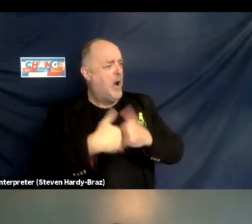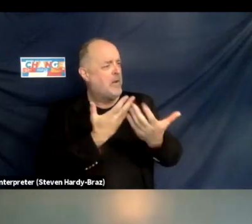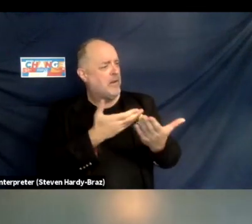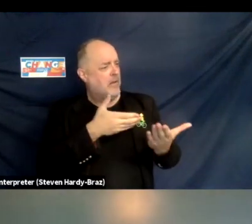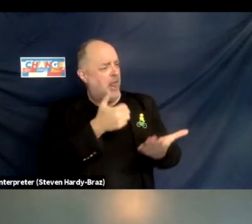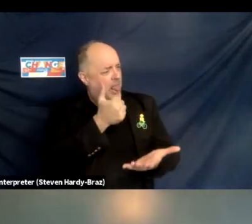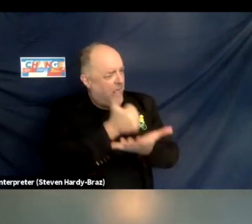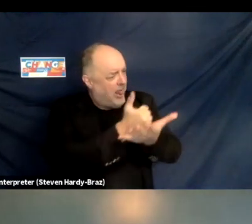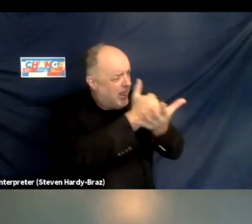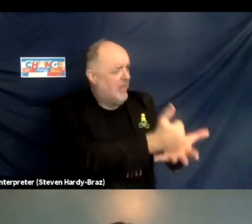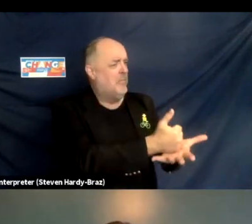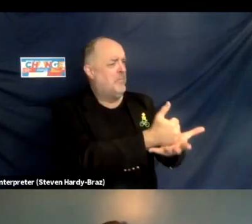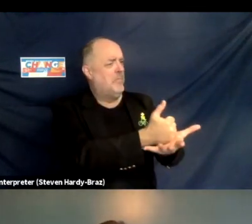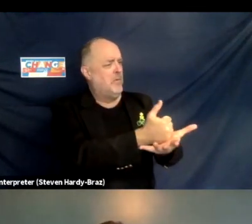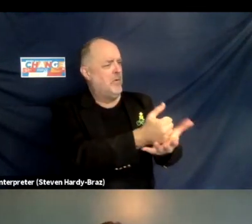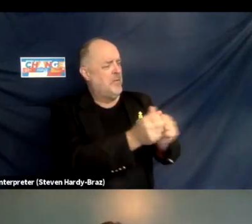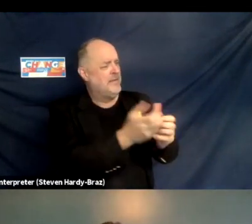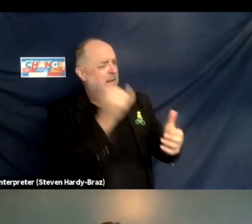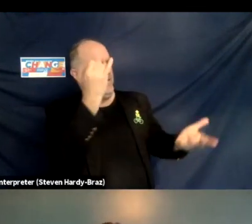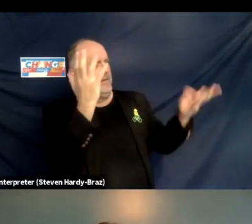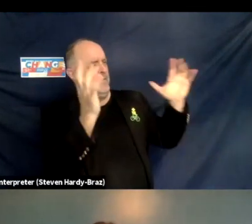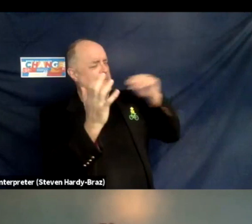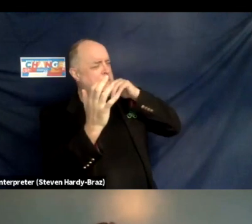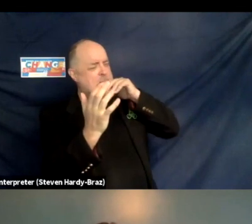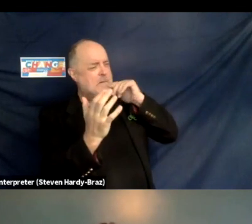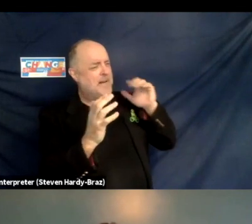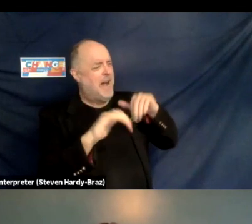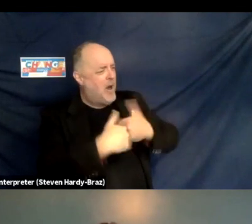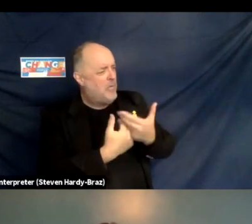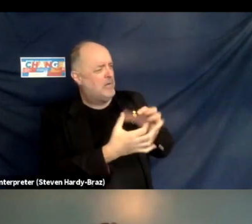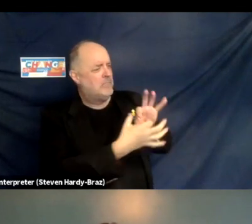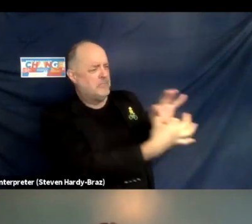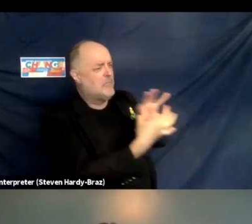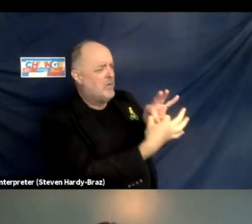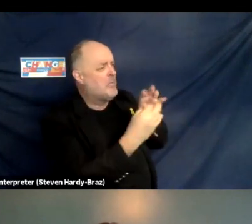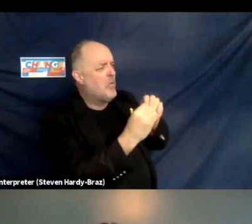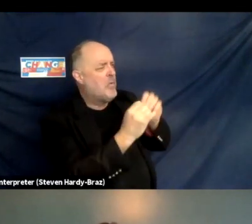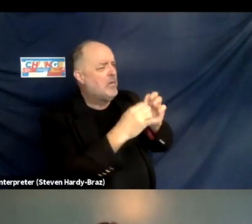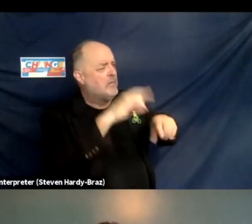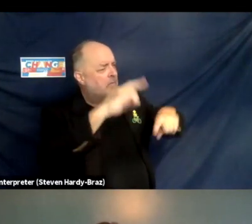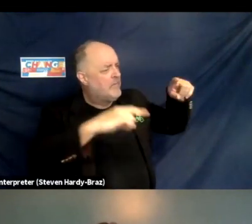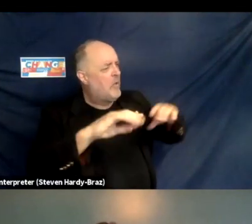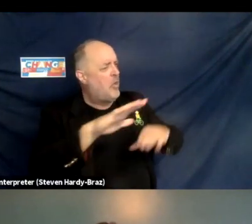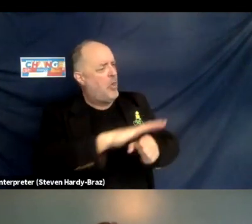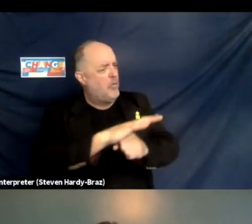from this sort of pullback scale, and how we can partner more with all the local folks on the call today and how